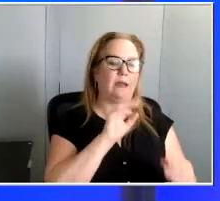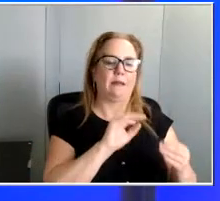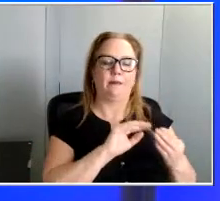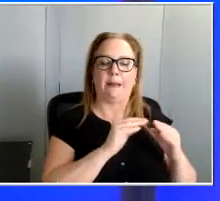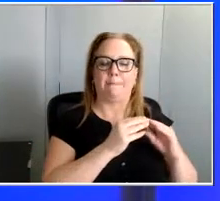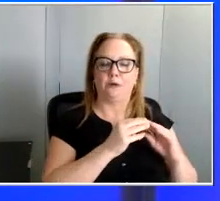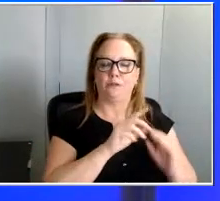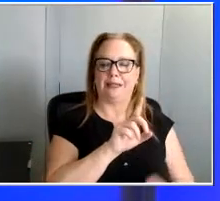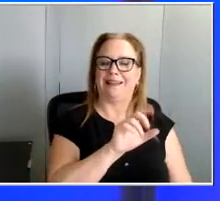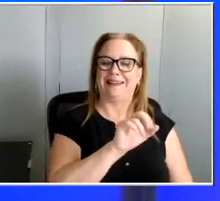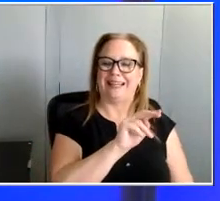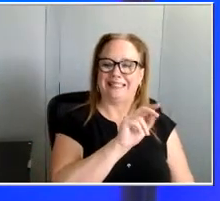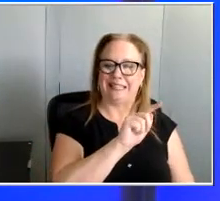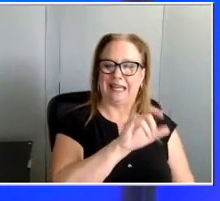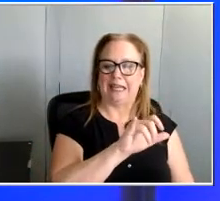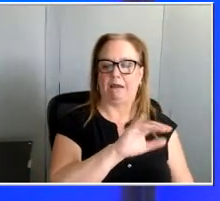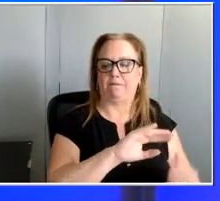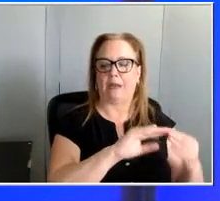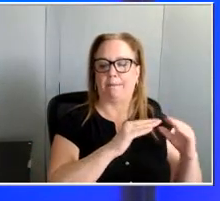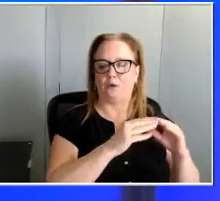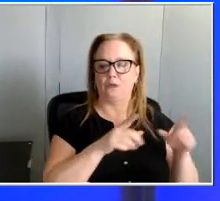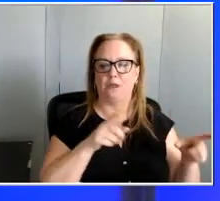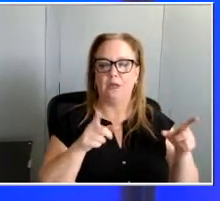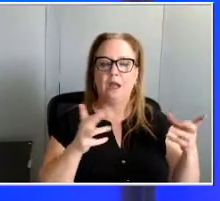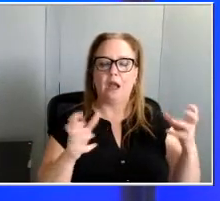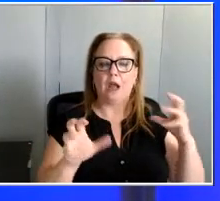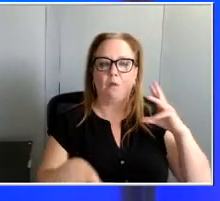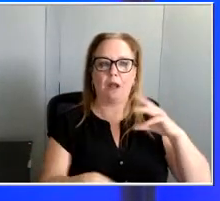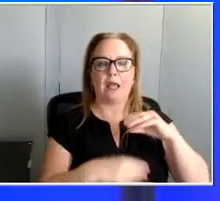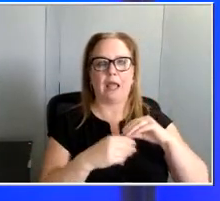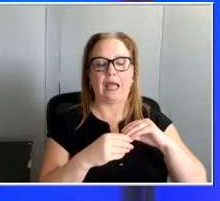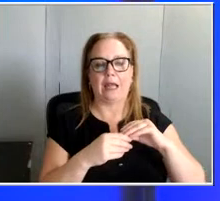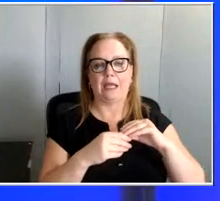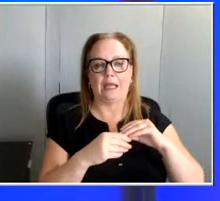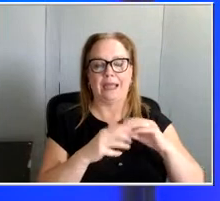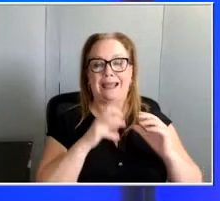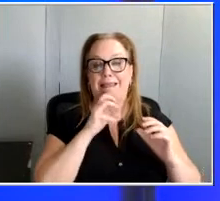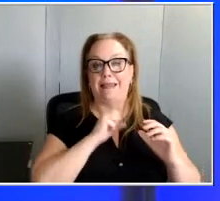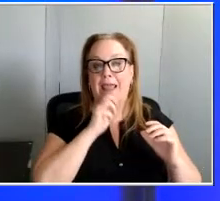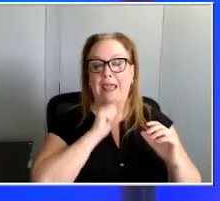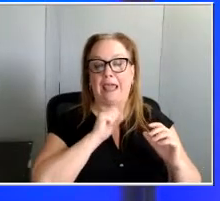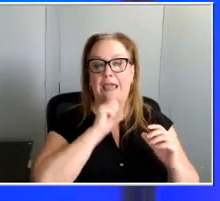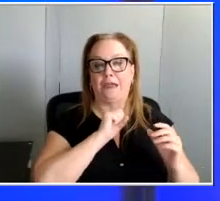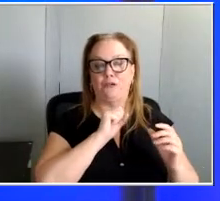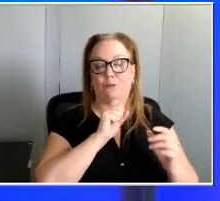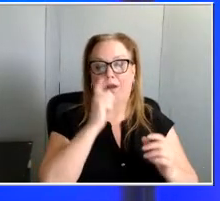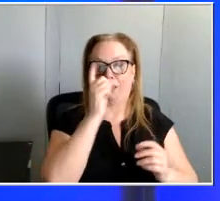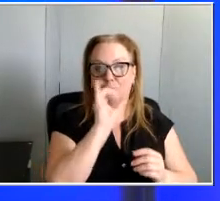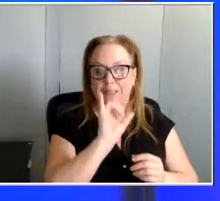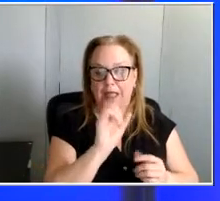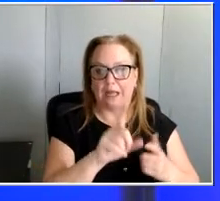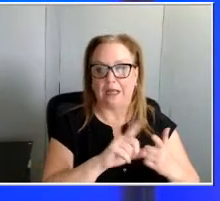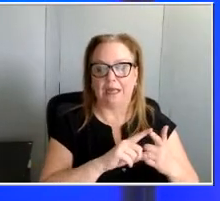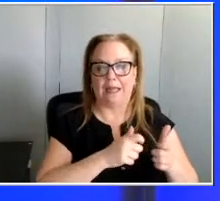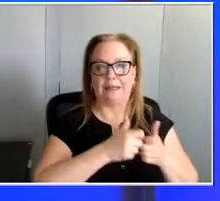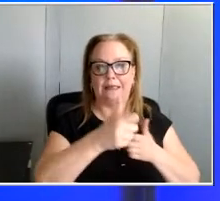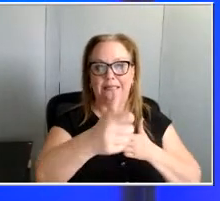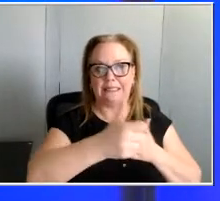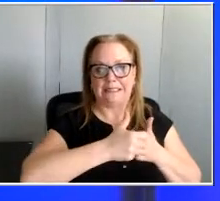But I always like to add in, what the age demographic mix looks like, but also the distance to the